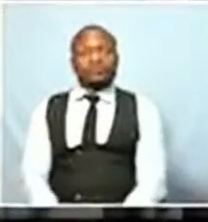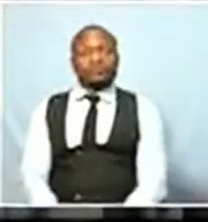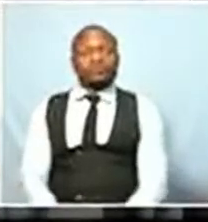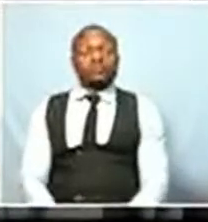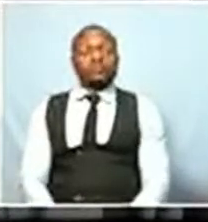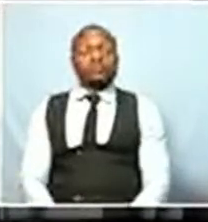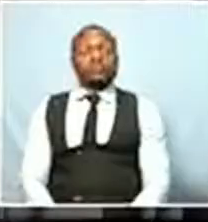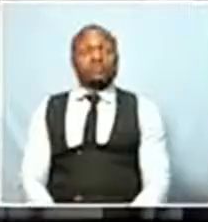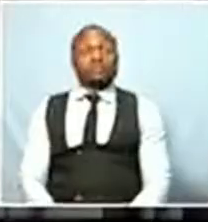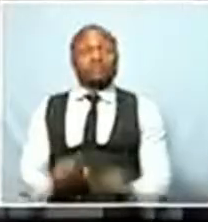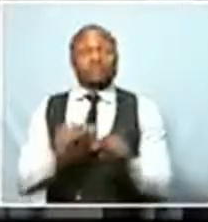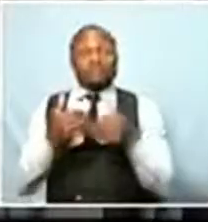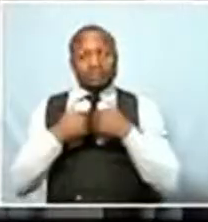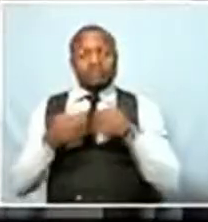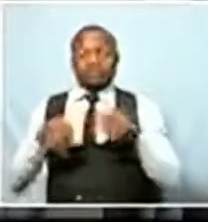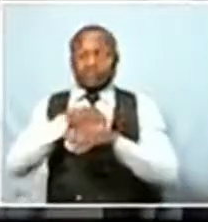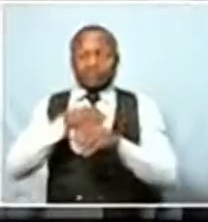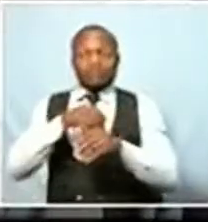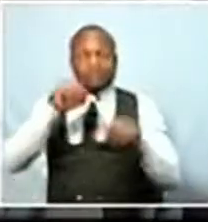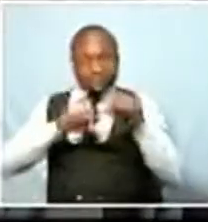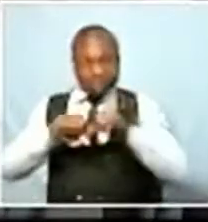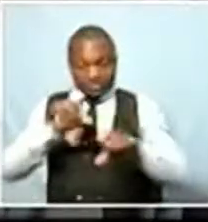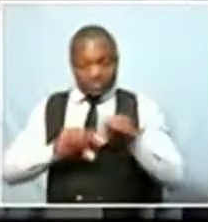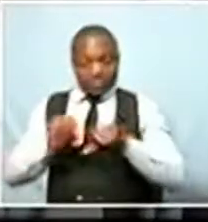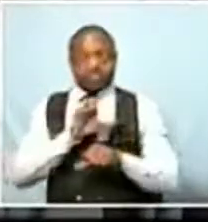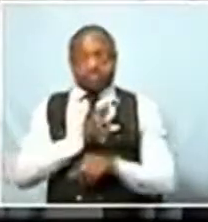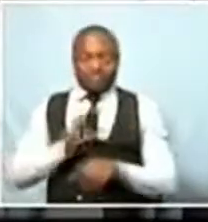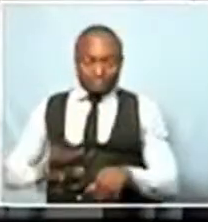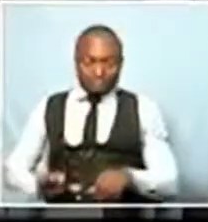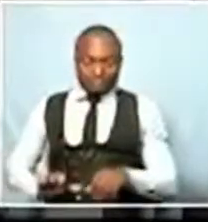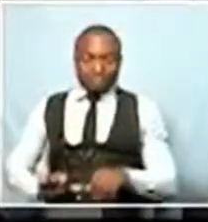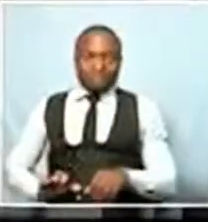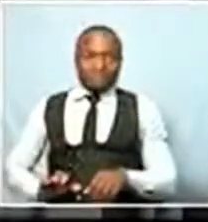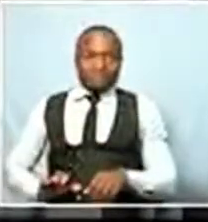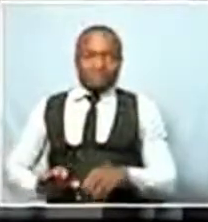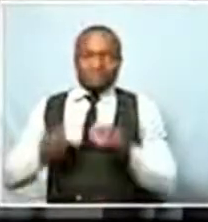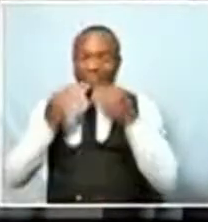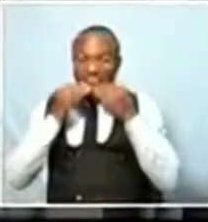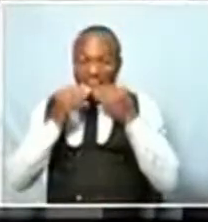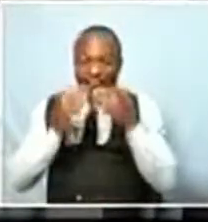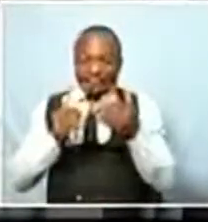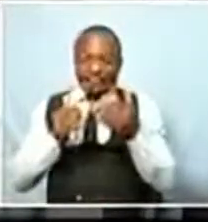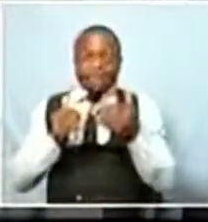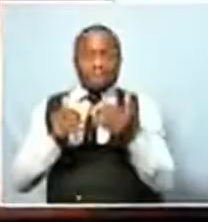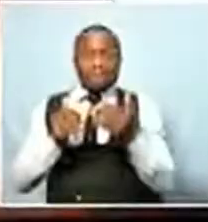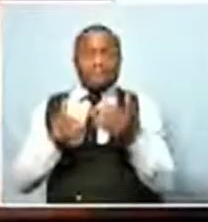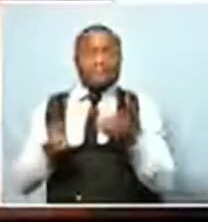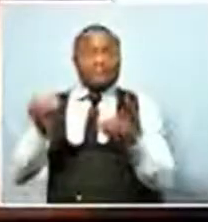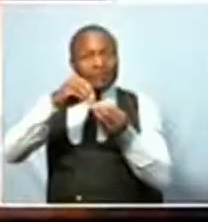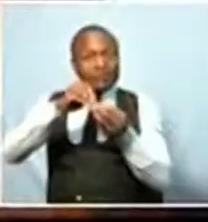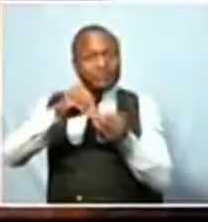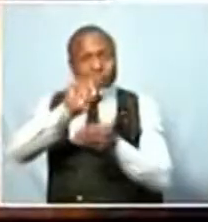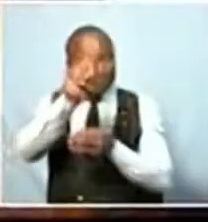have this included in the auditees? Thank you very much. Further questions?